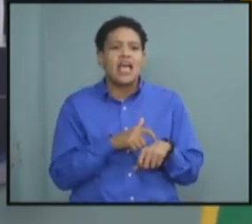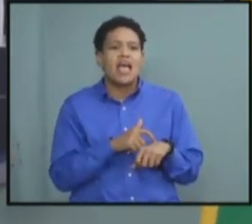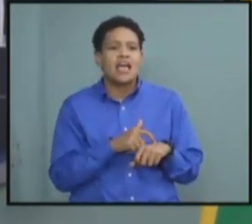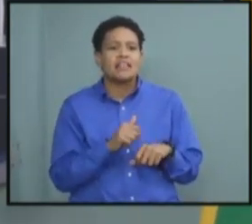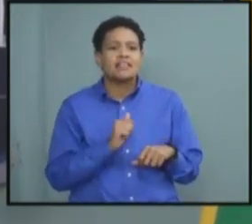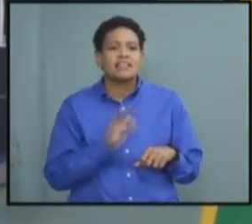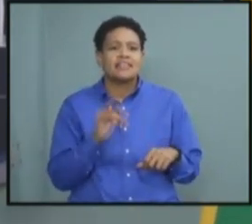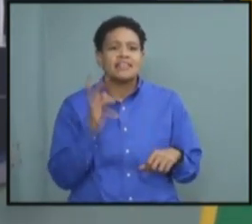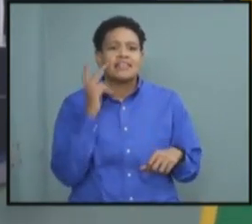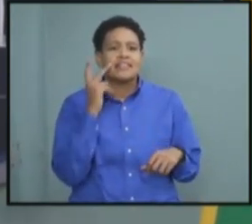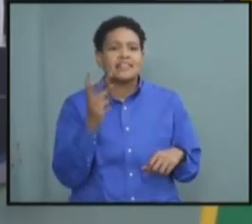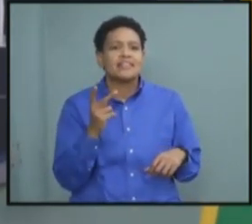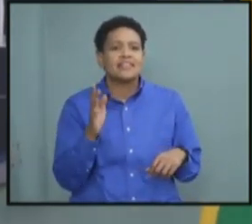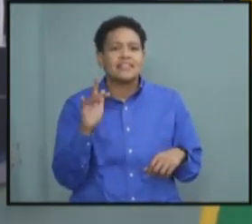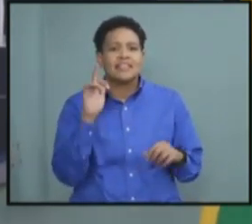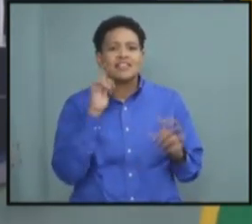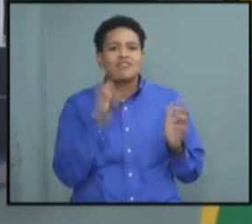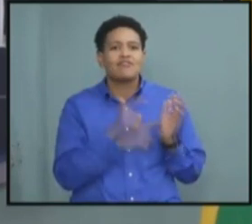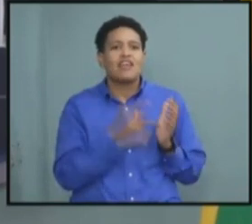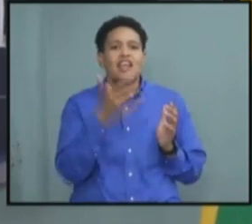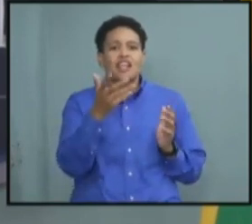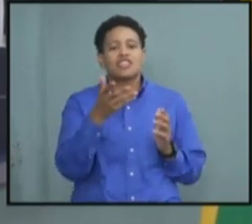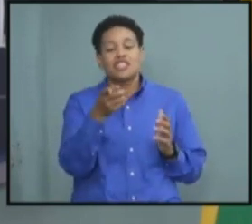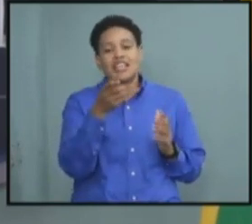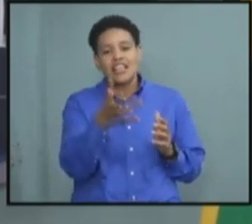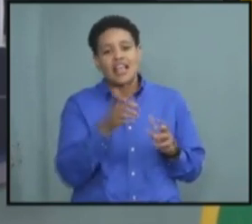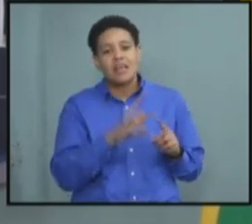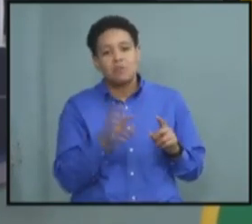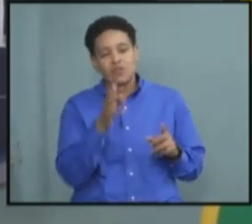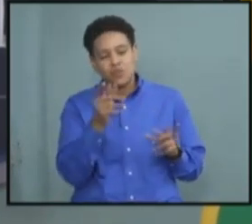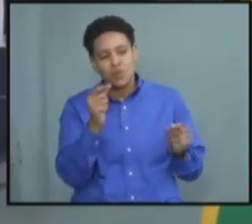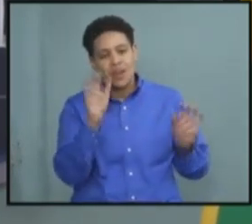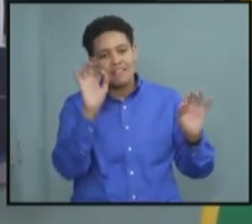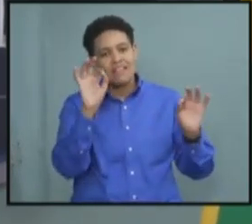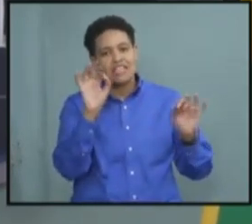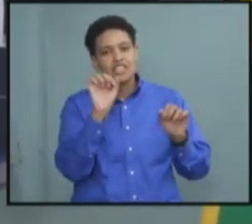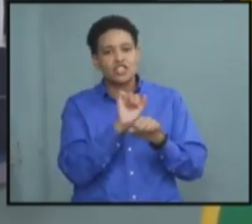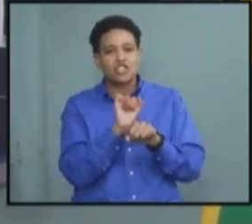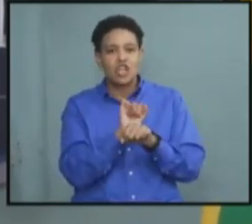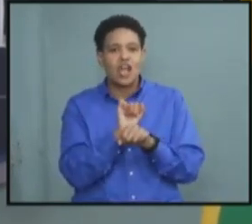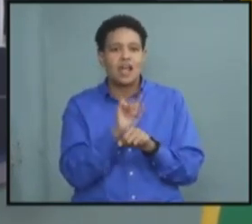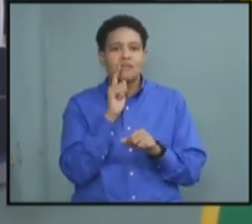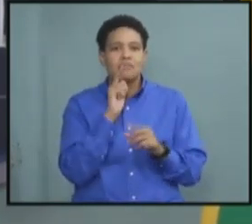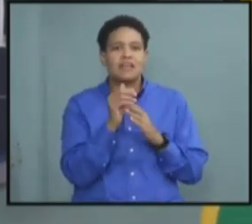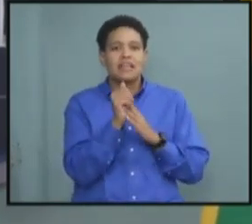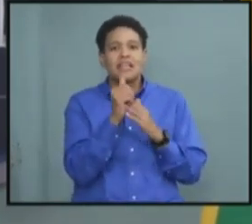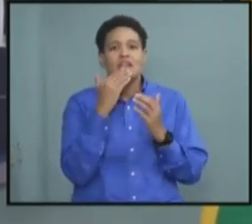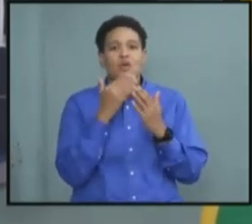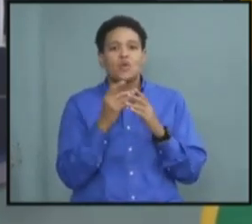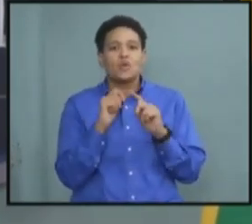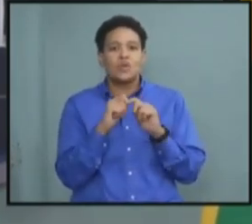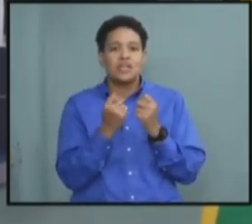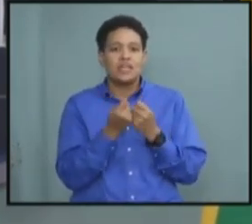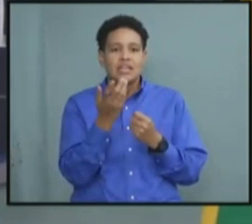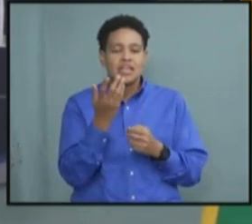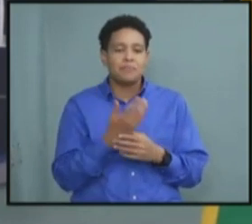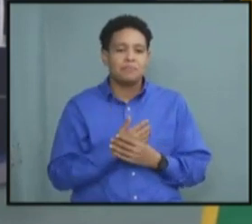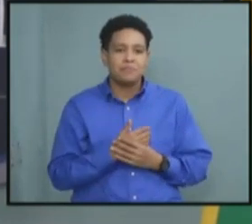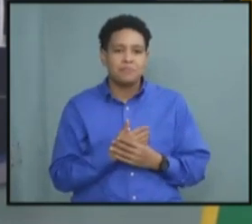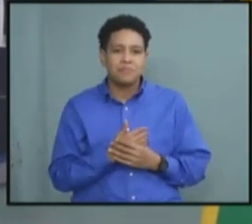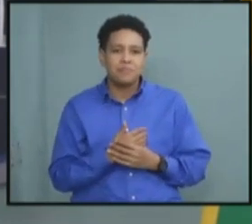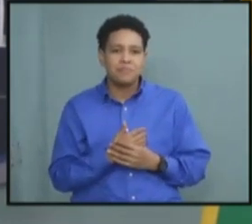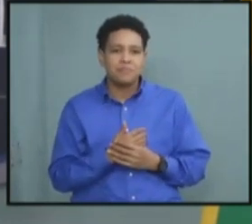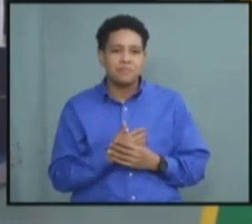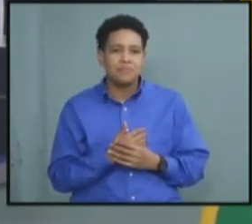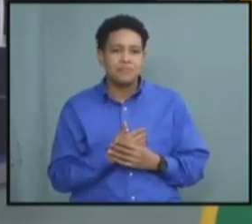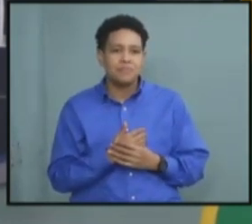didn't see her and didn't recognize her. But she has been doing a fantastic job, leading a great team. I